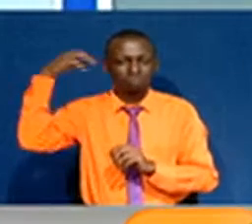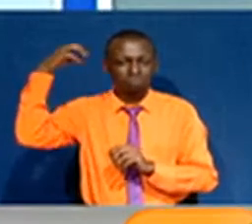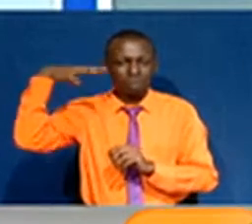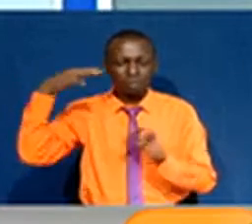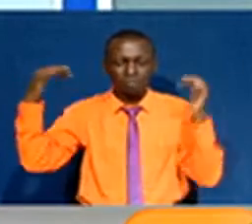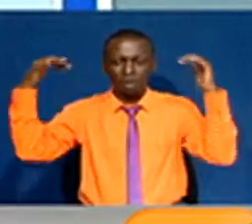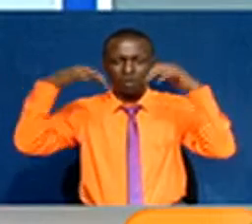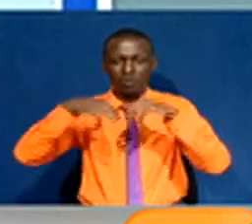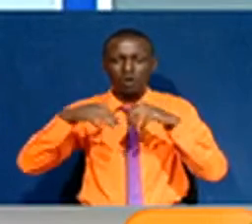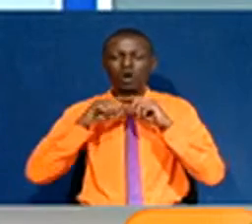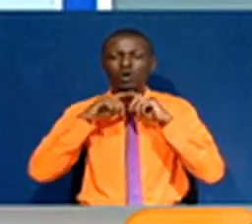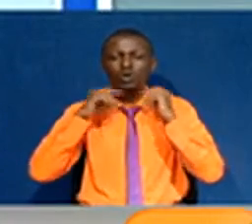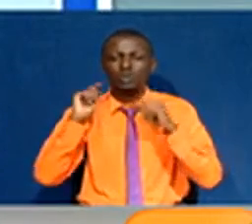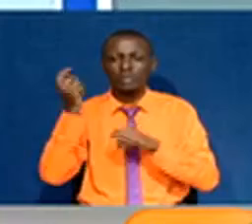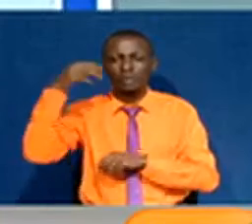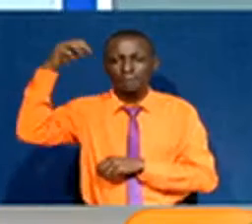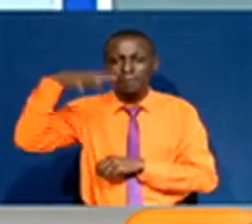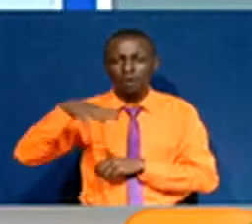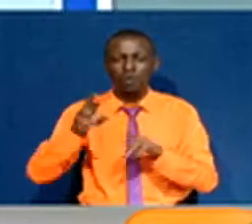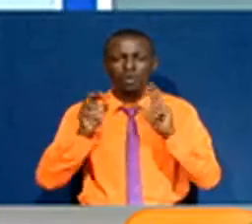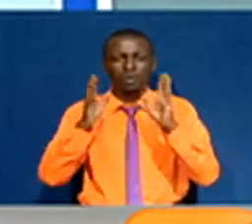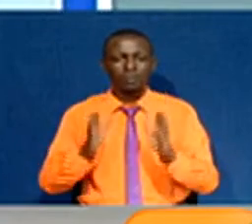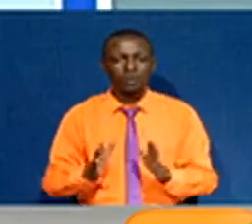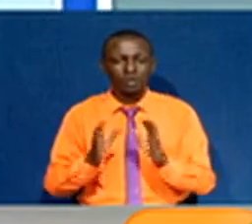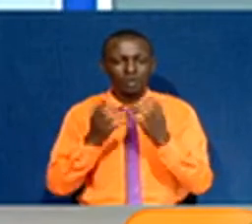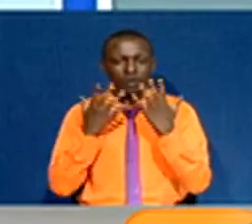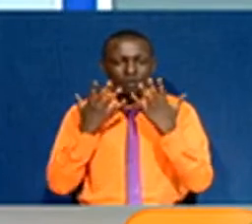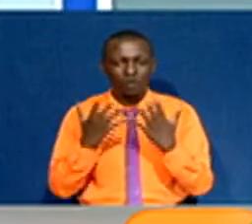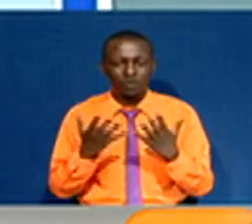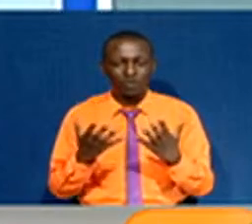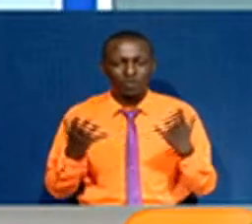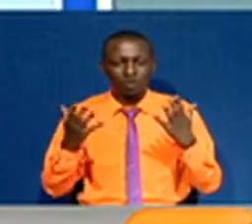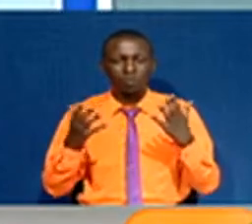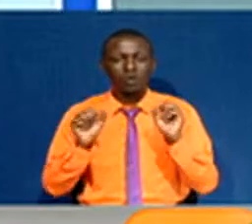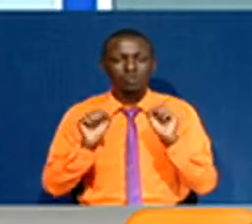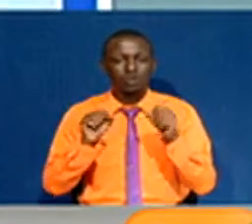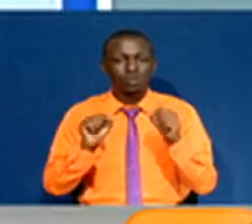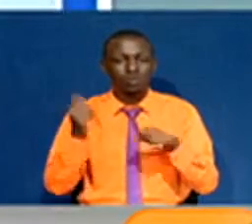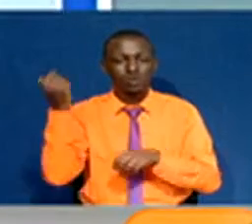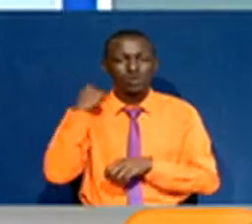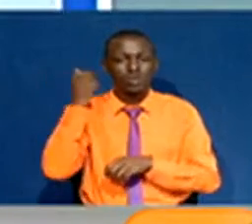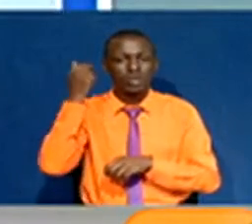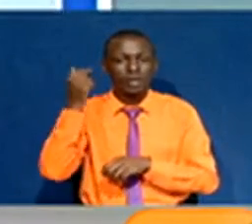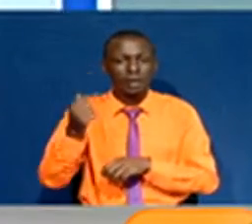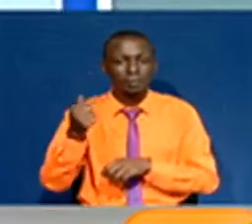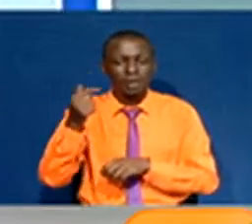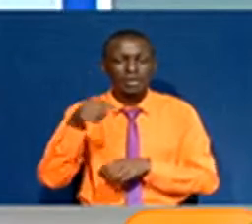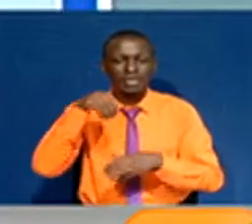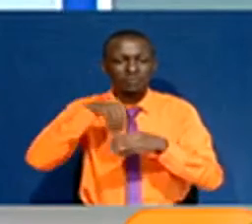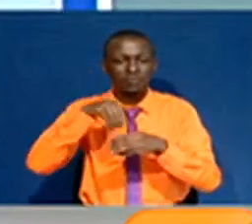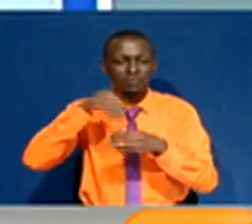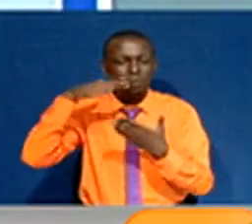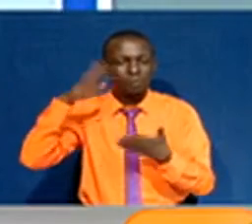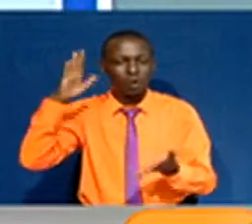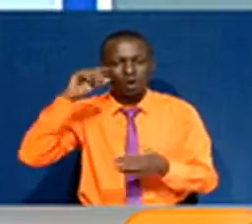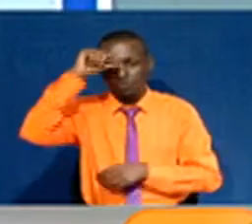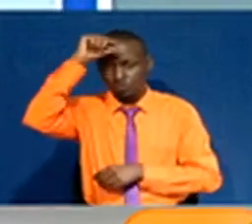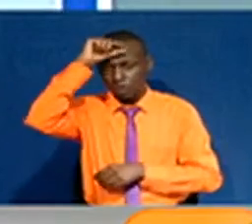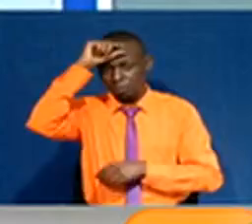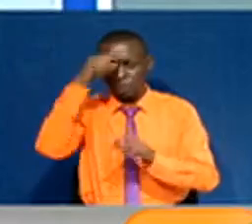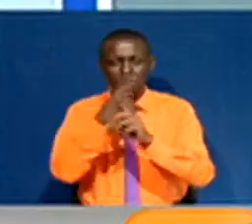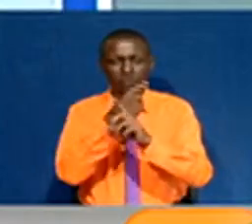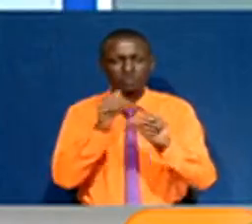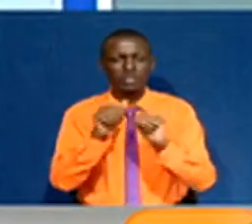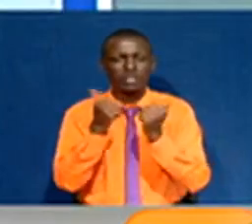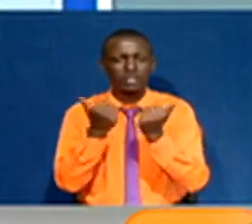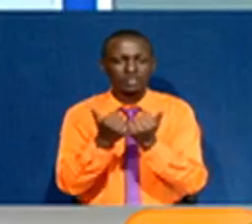Power. And as our reporter Jasmine Wamboi tells us, these numbers are necessitating bigger investments by government agencies in the